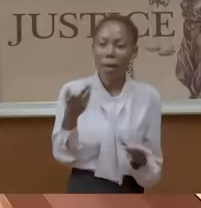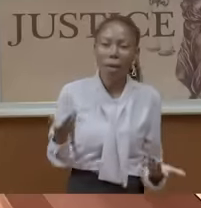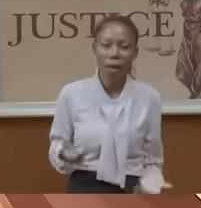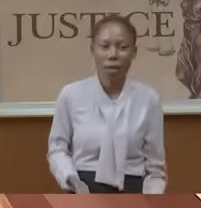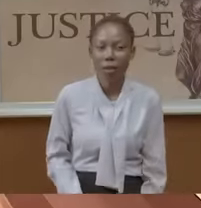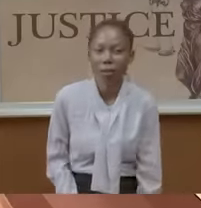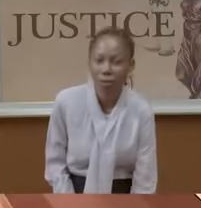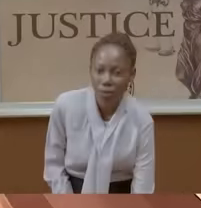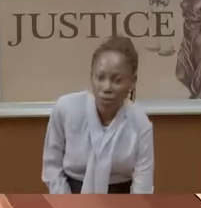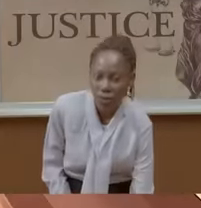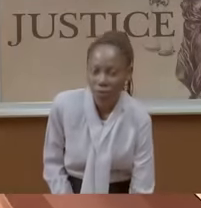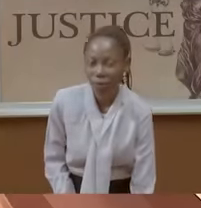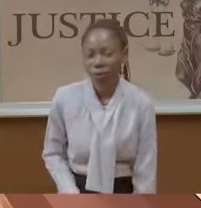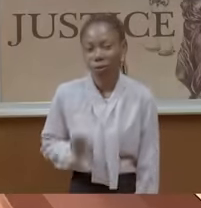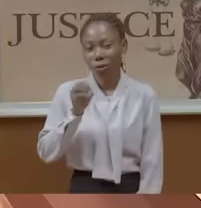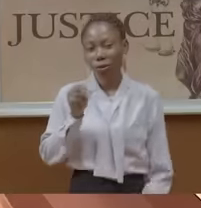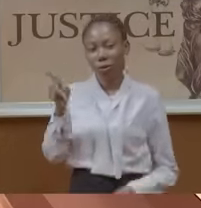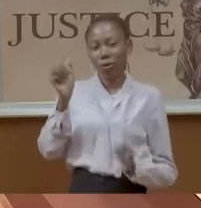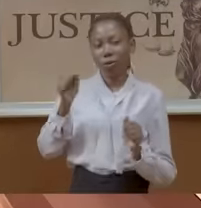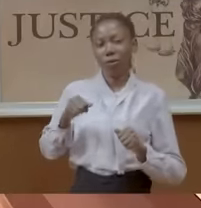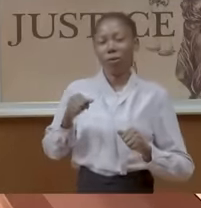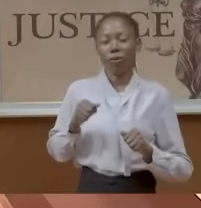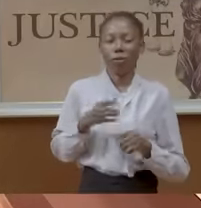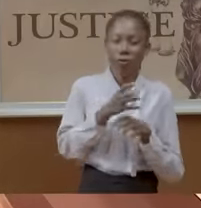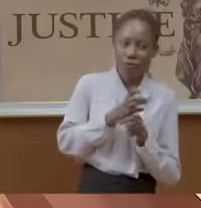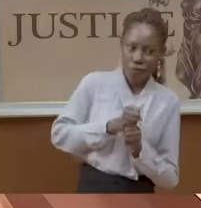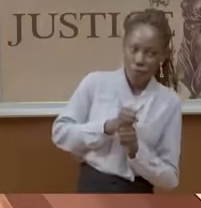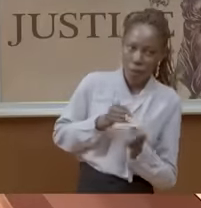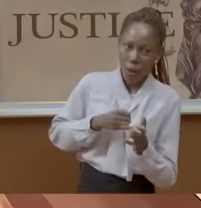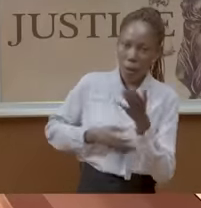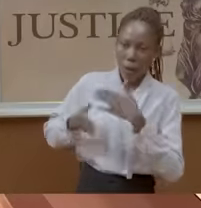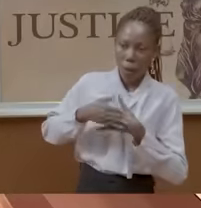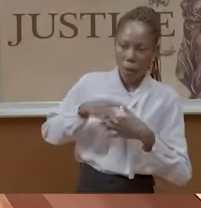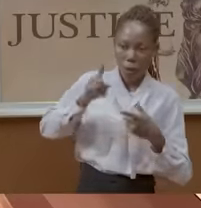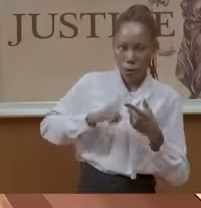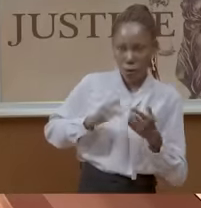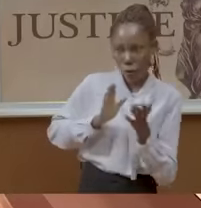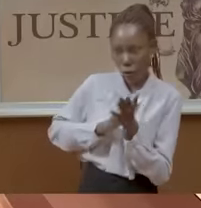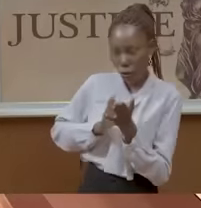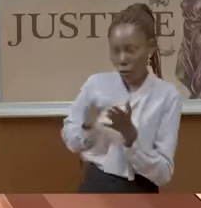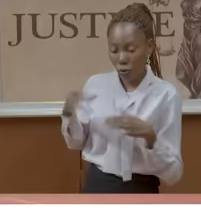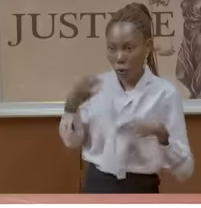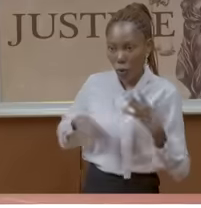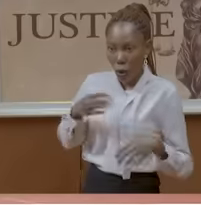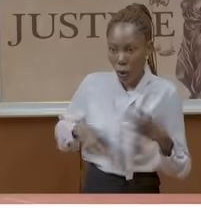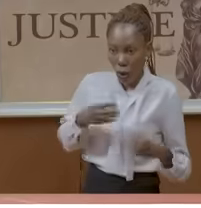into. So you get that one. When you get it back to the legal team.